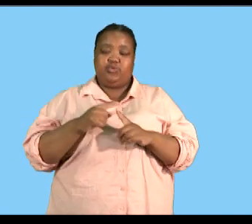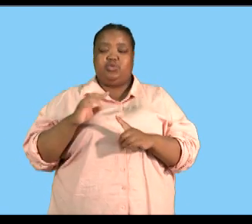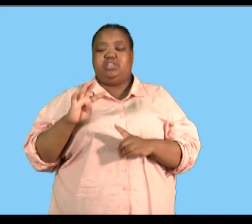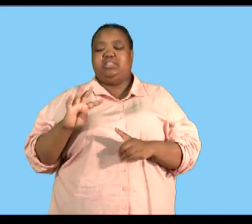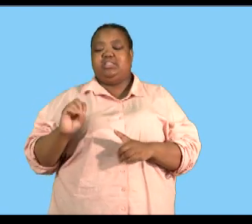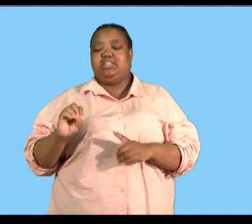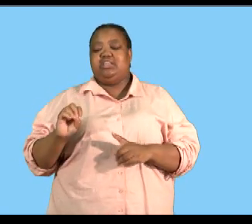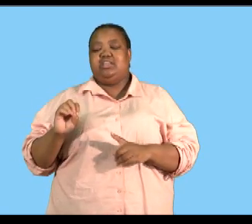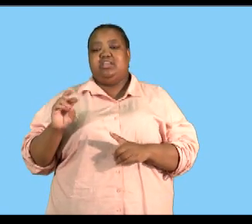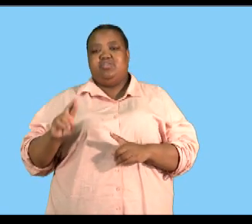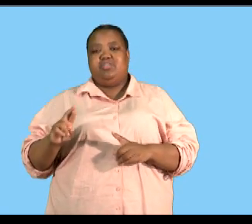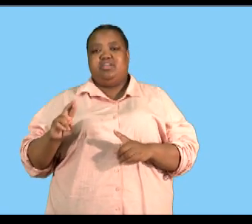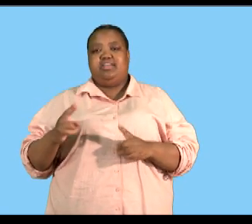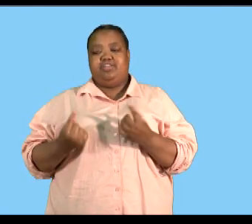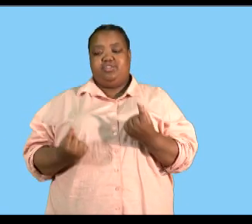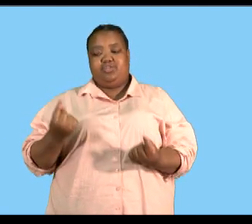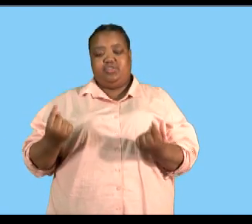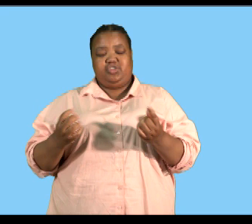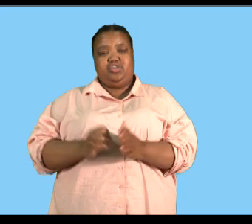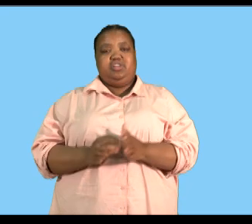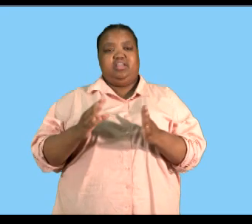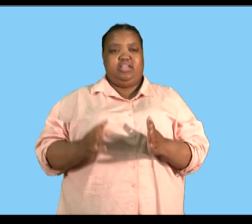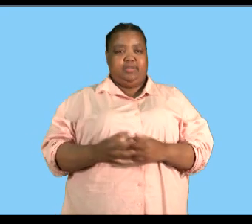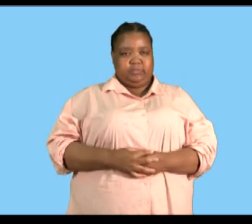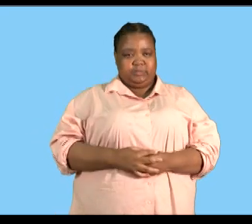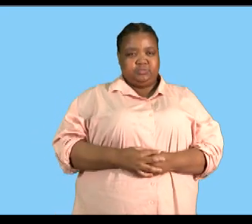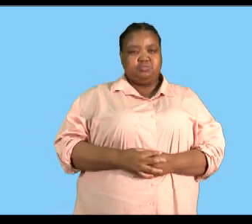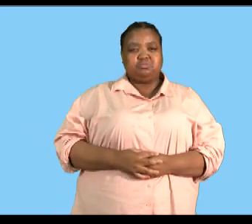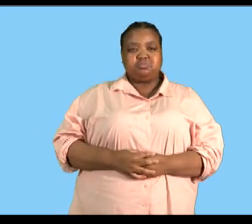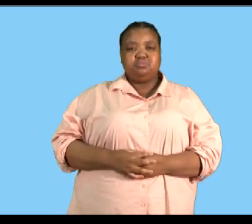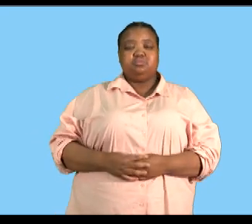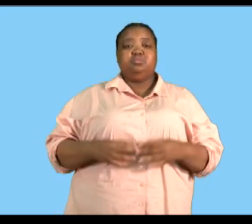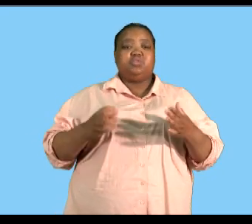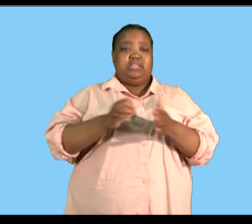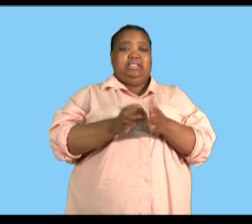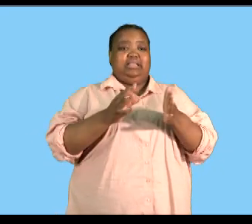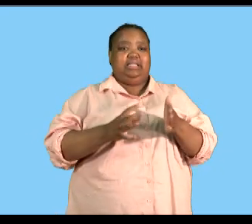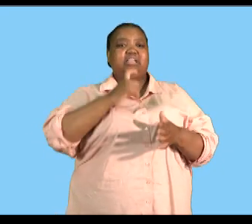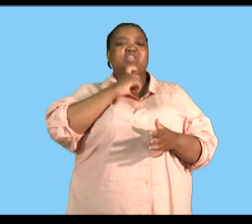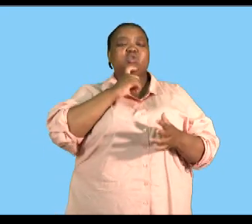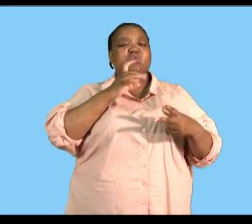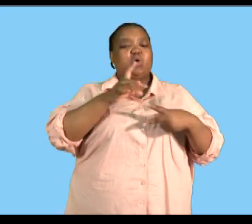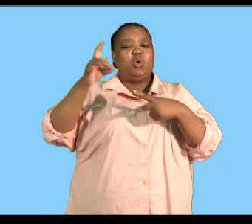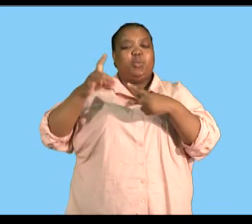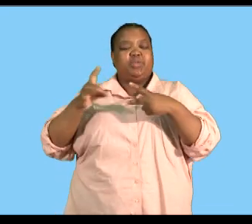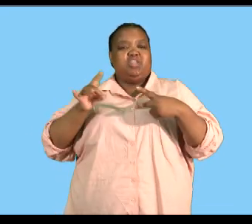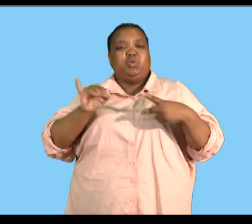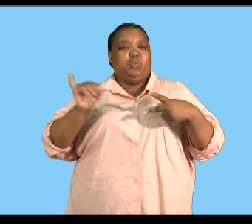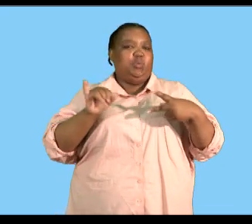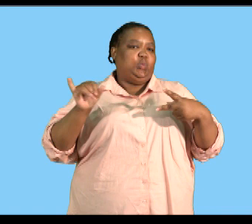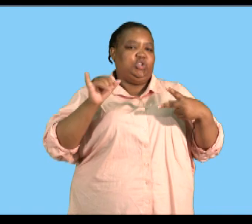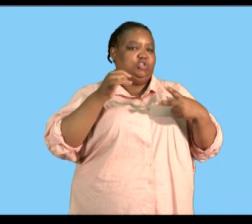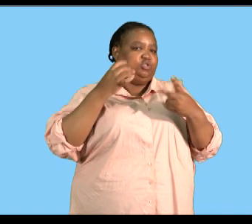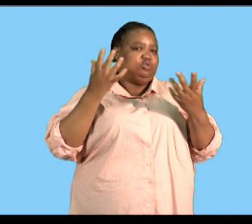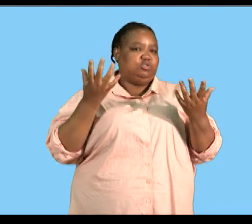is. Which option will be the most economical for the learners to use if